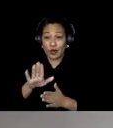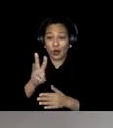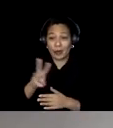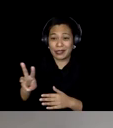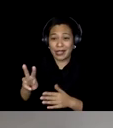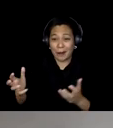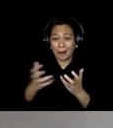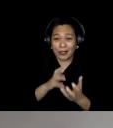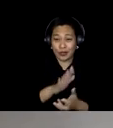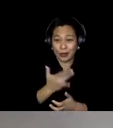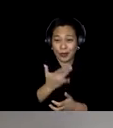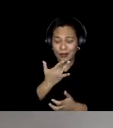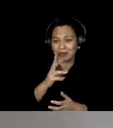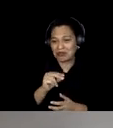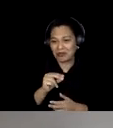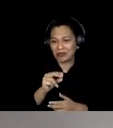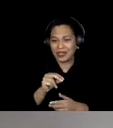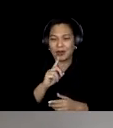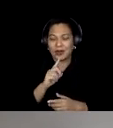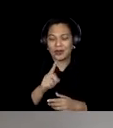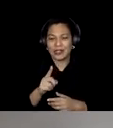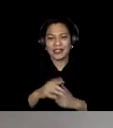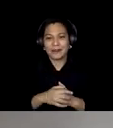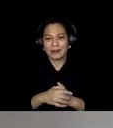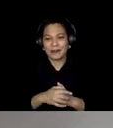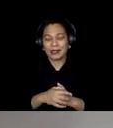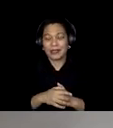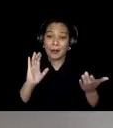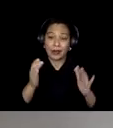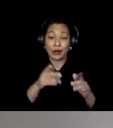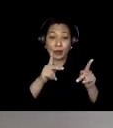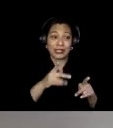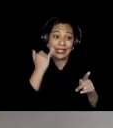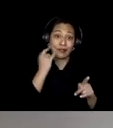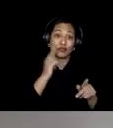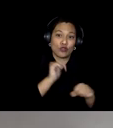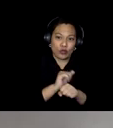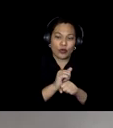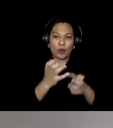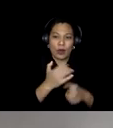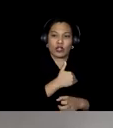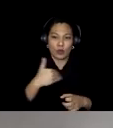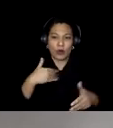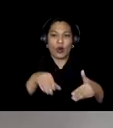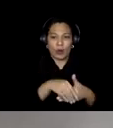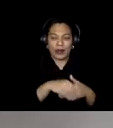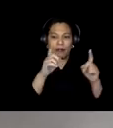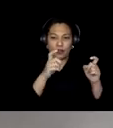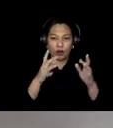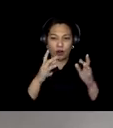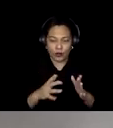it won't be as relevant to them as like someone who is in Toronto looking for a wedding photographer. So you do have to balance volume.